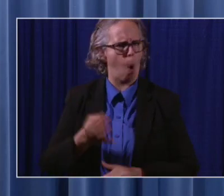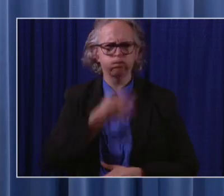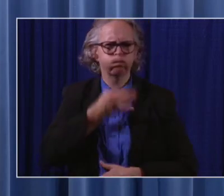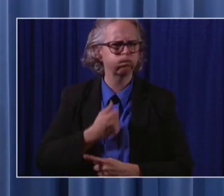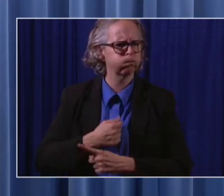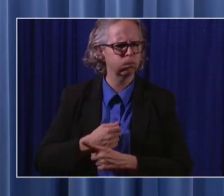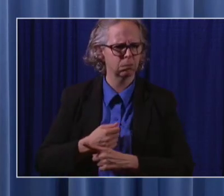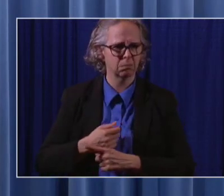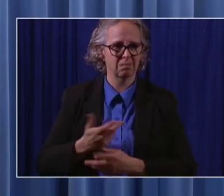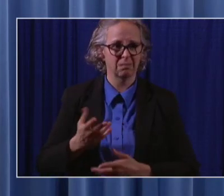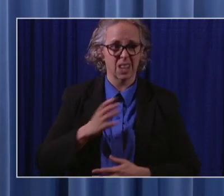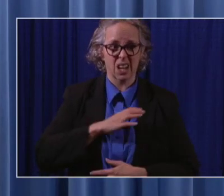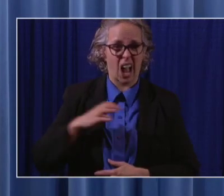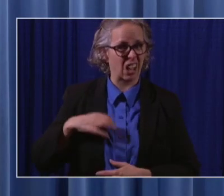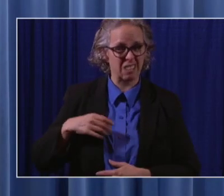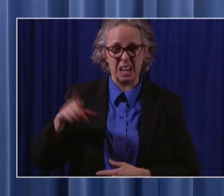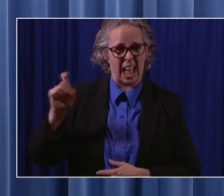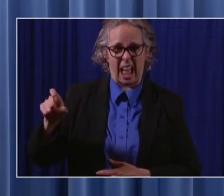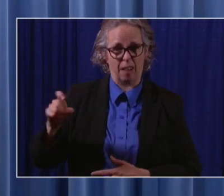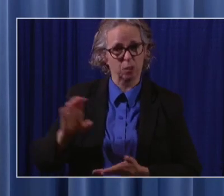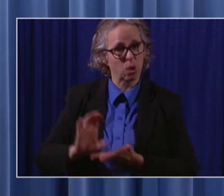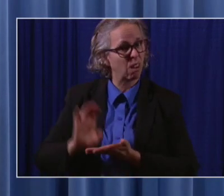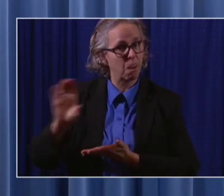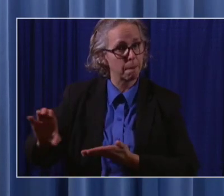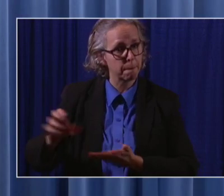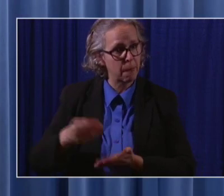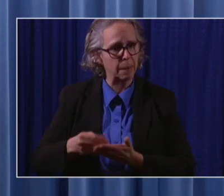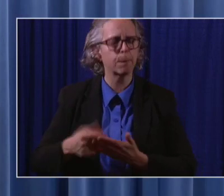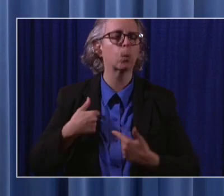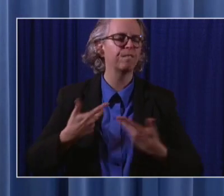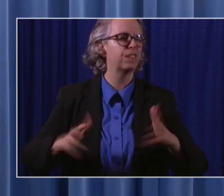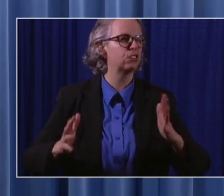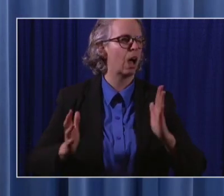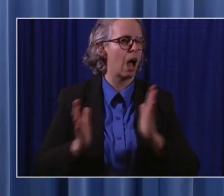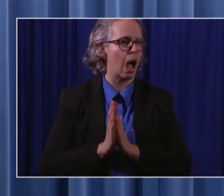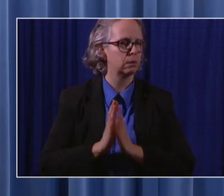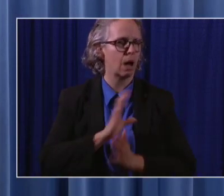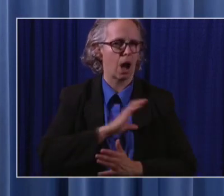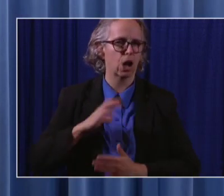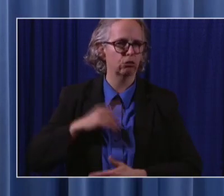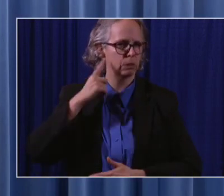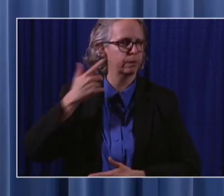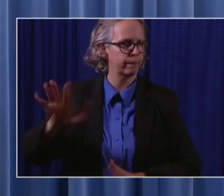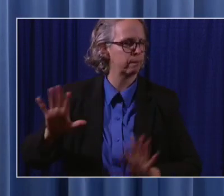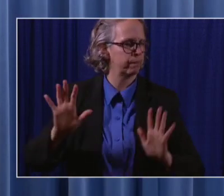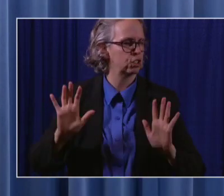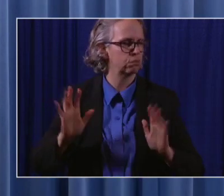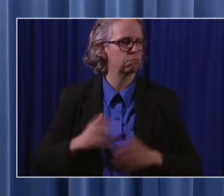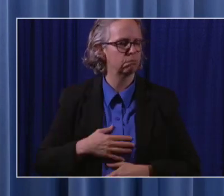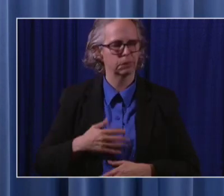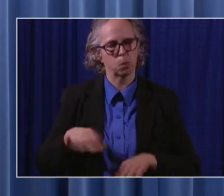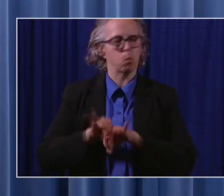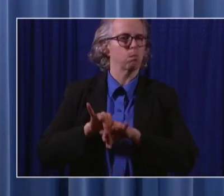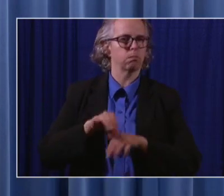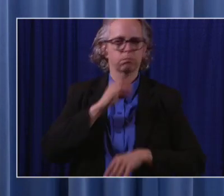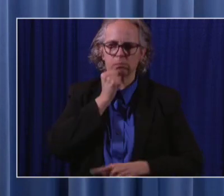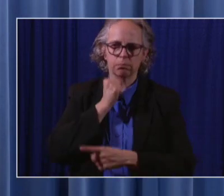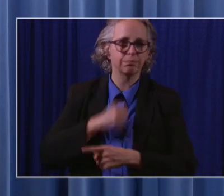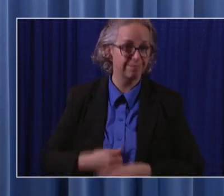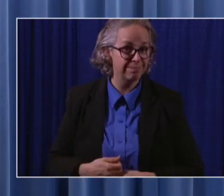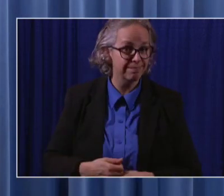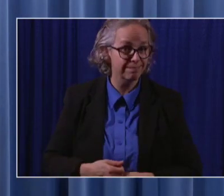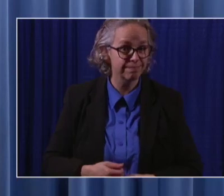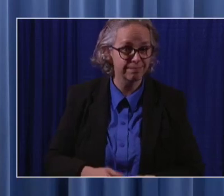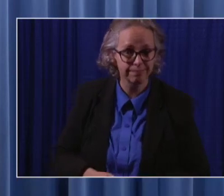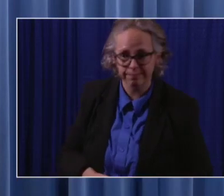we've asked the administration to do. Thank you. Hi, Governor. Andy Chow with